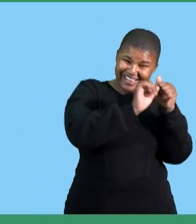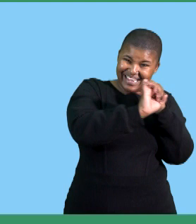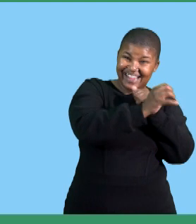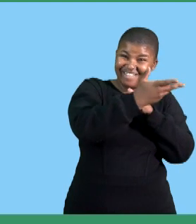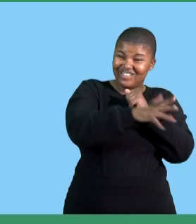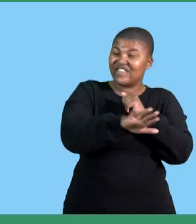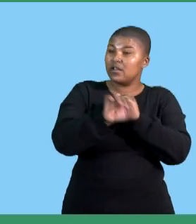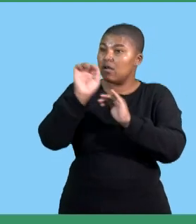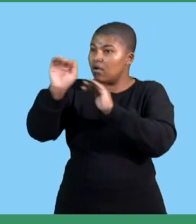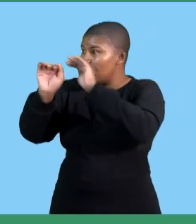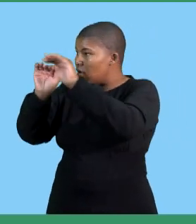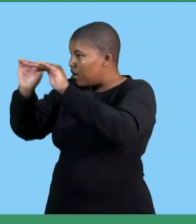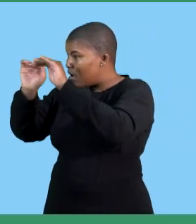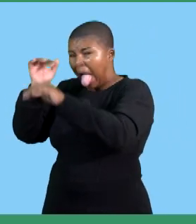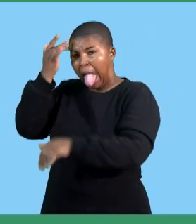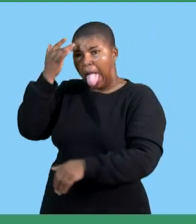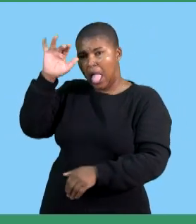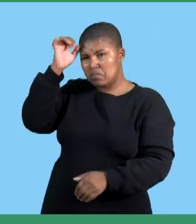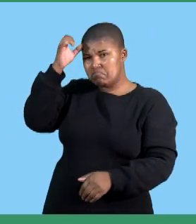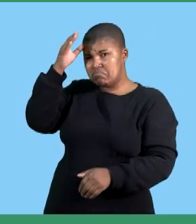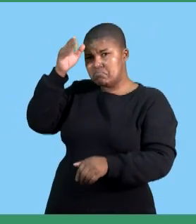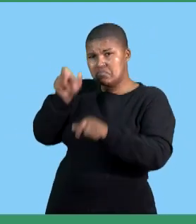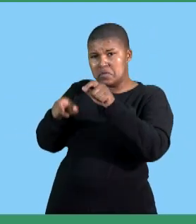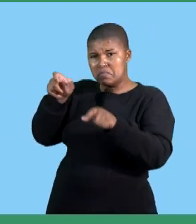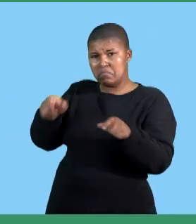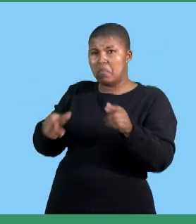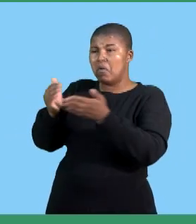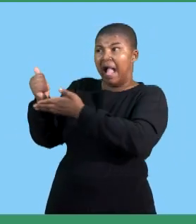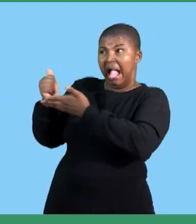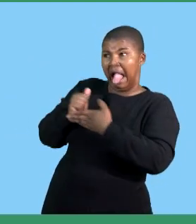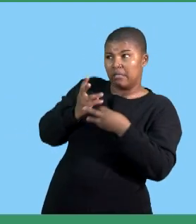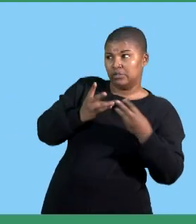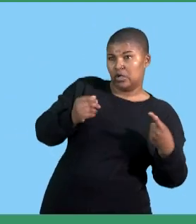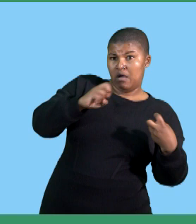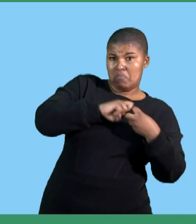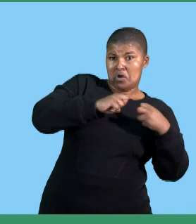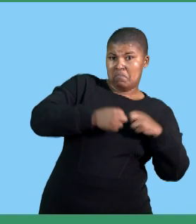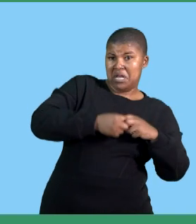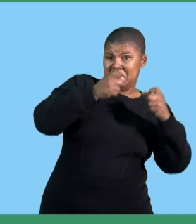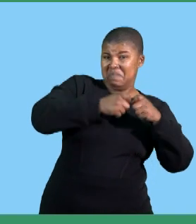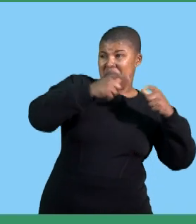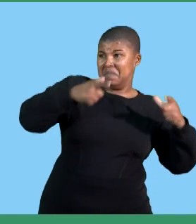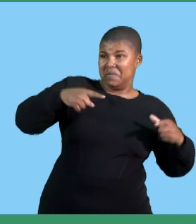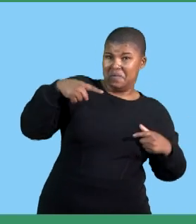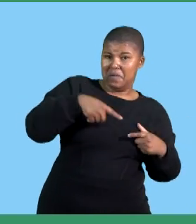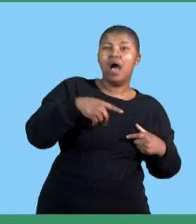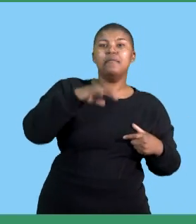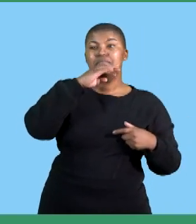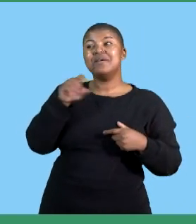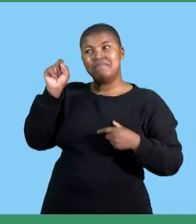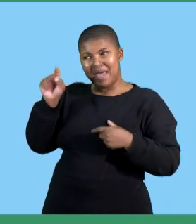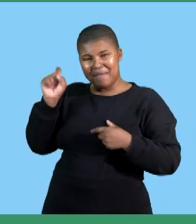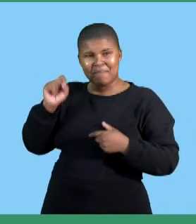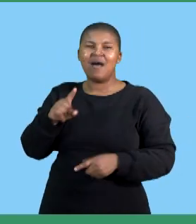experts to help them to solve a complex problem they are facing. So definitely, this